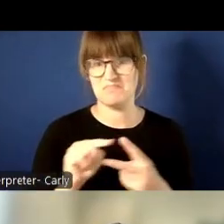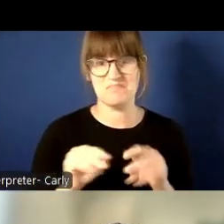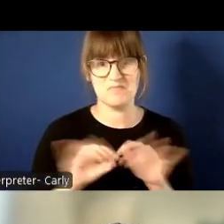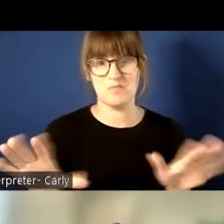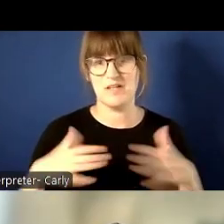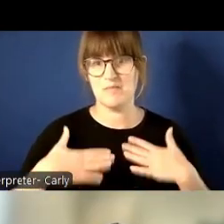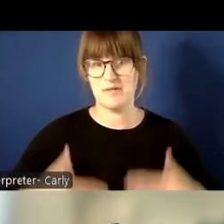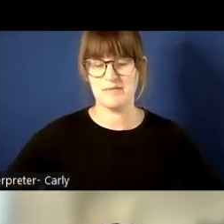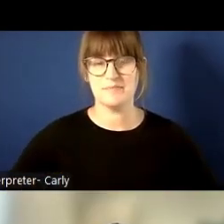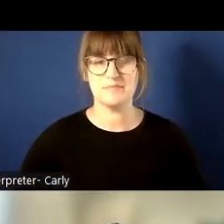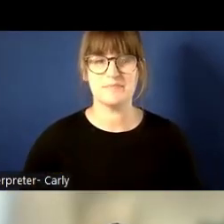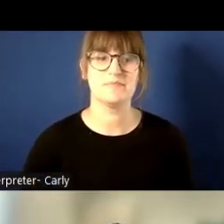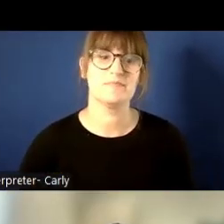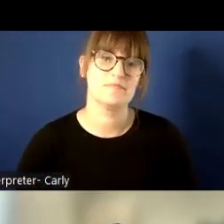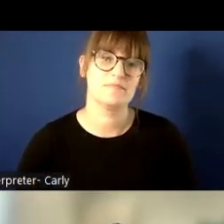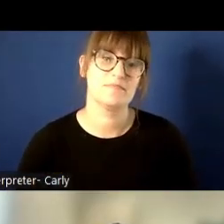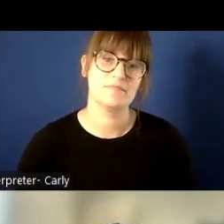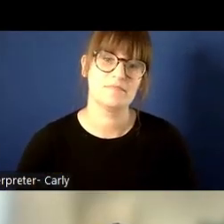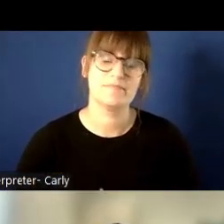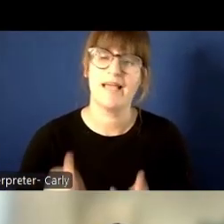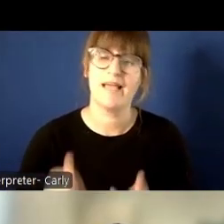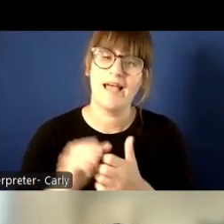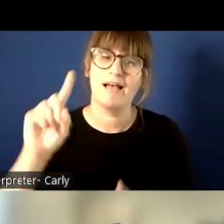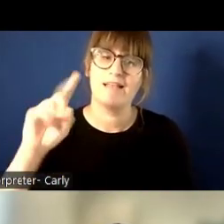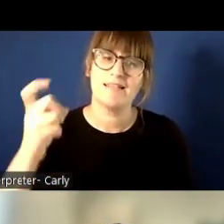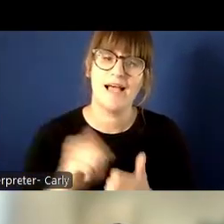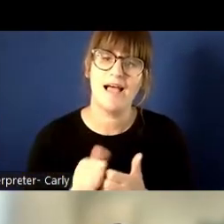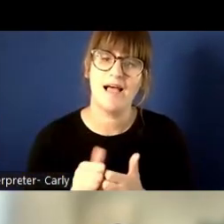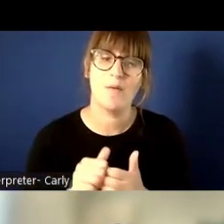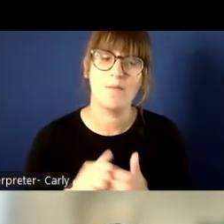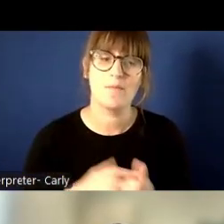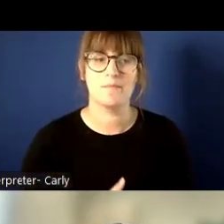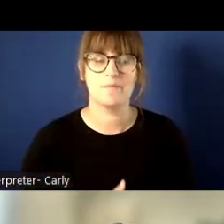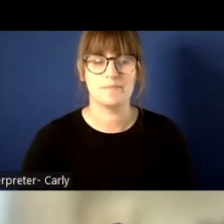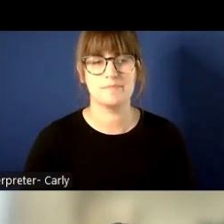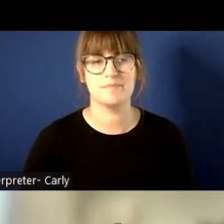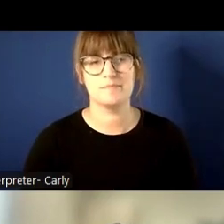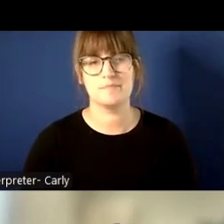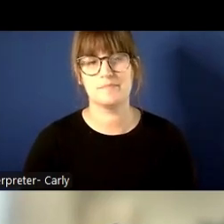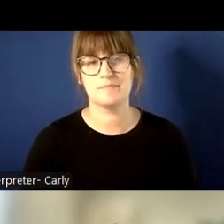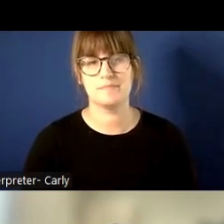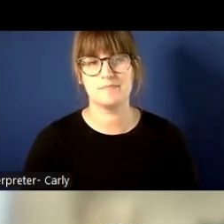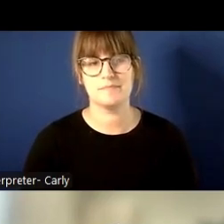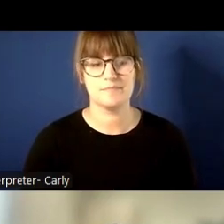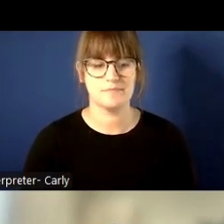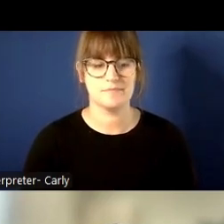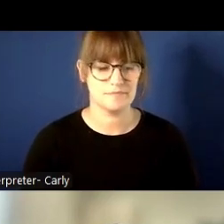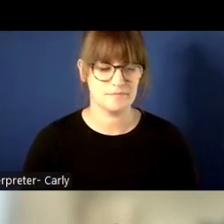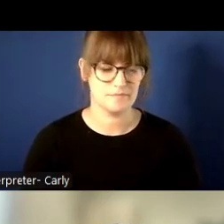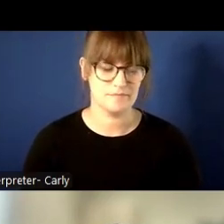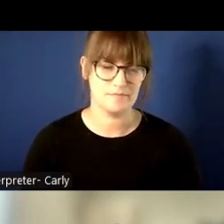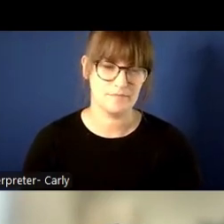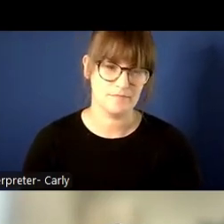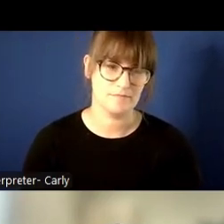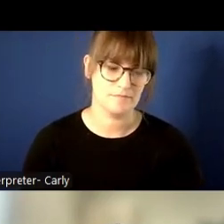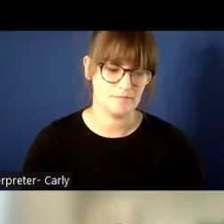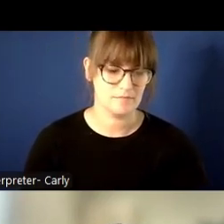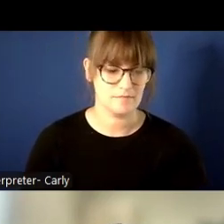So how is skin cancer diagnosed? So skin cancer is typically diagnosed first by looking at the skin. So when you come to a